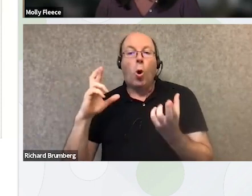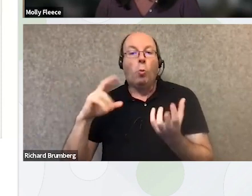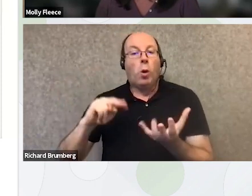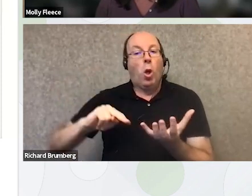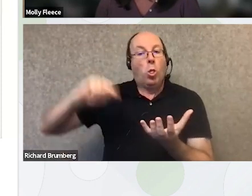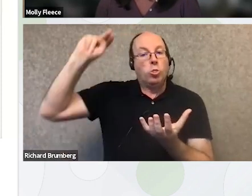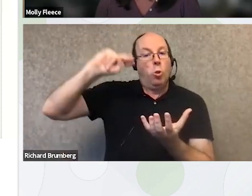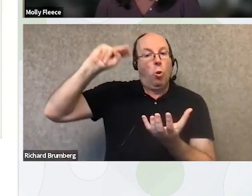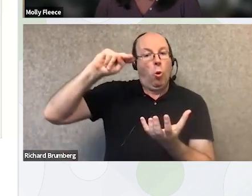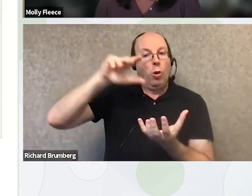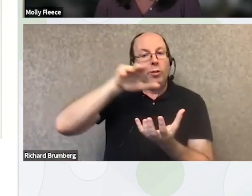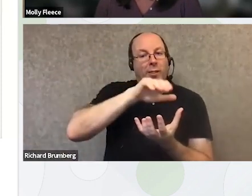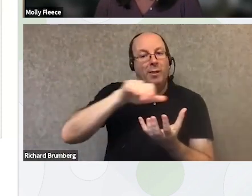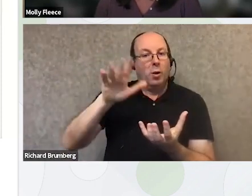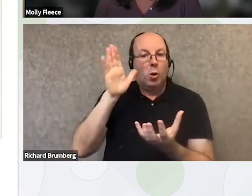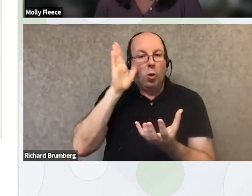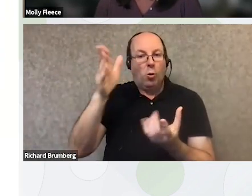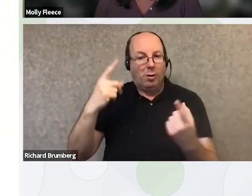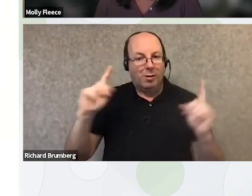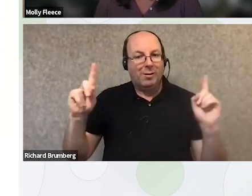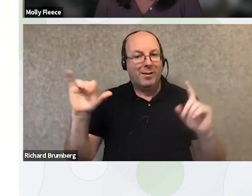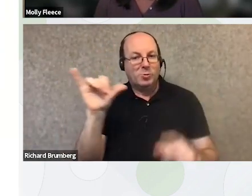come.